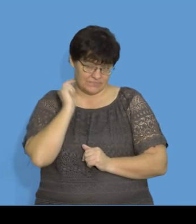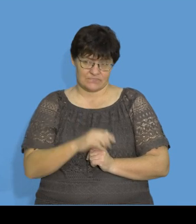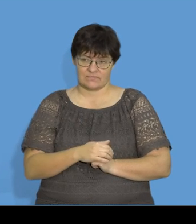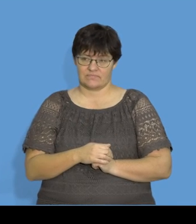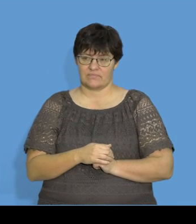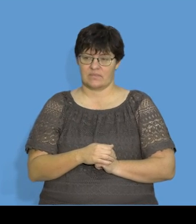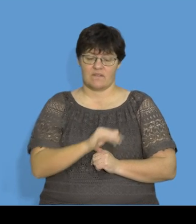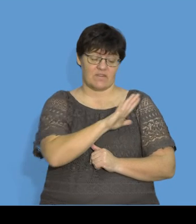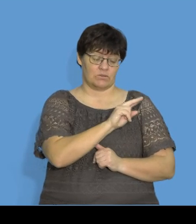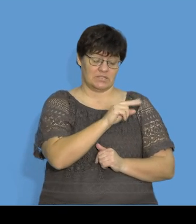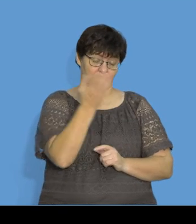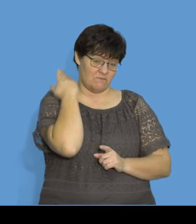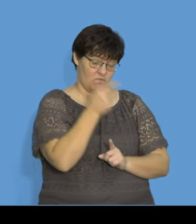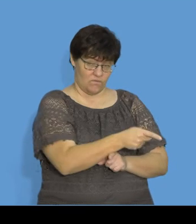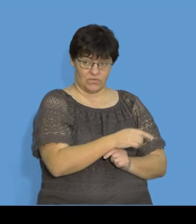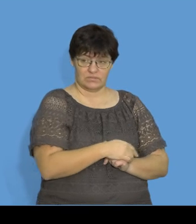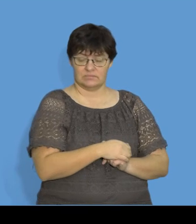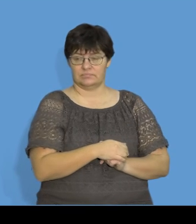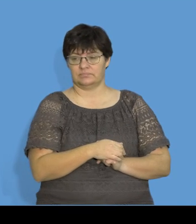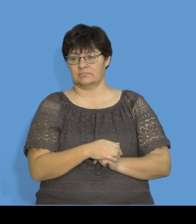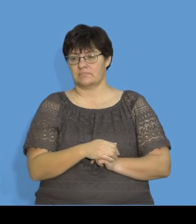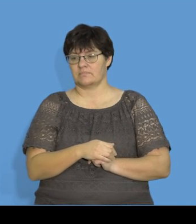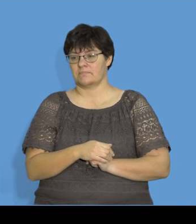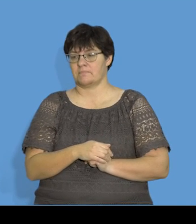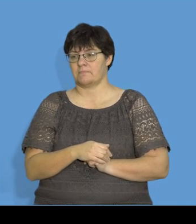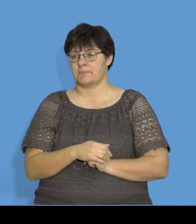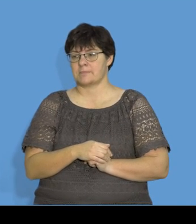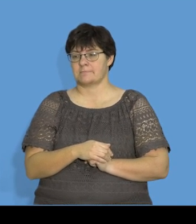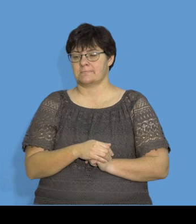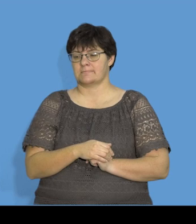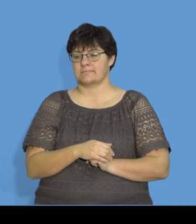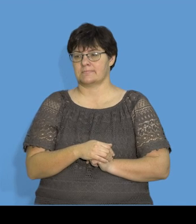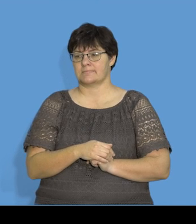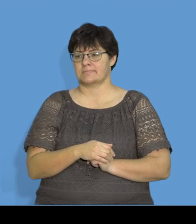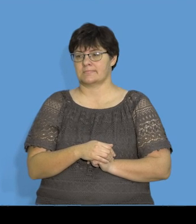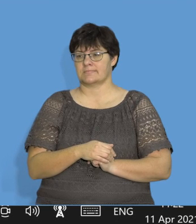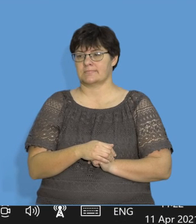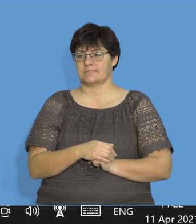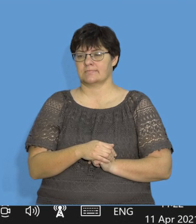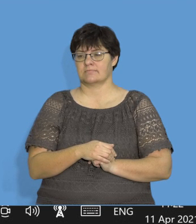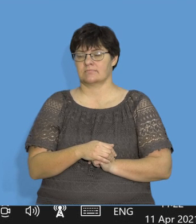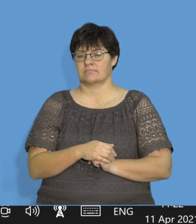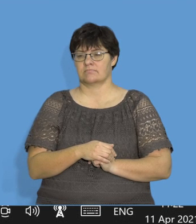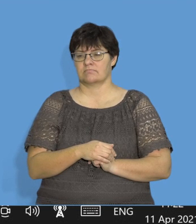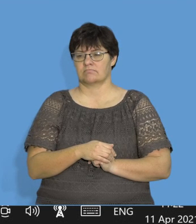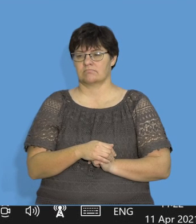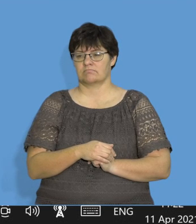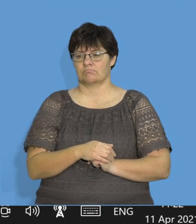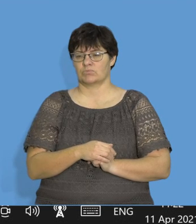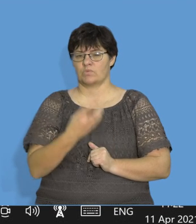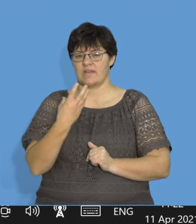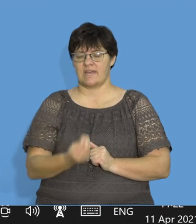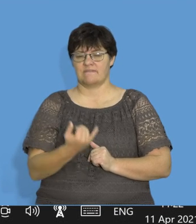just quickly put that there. I'm going to remind myself of that just now. And now